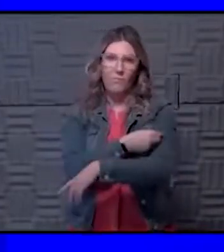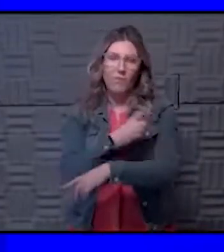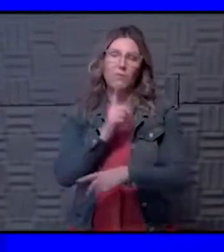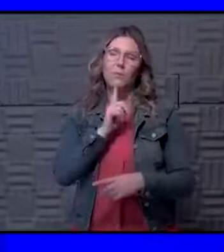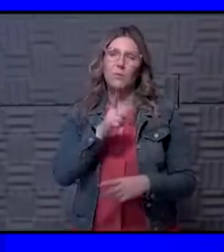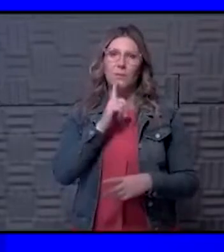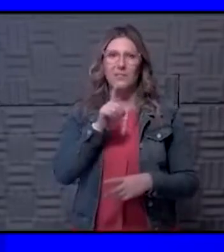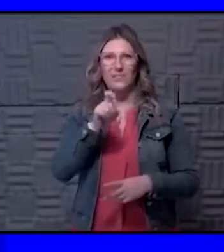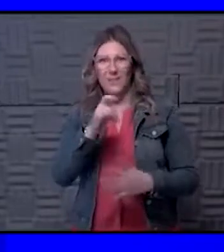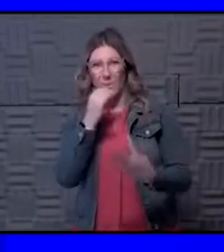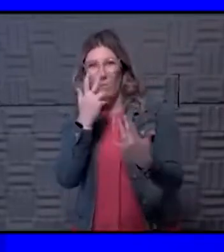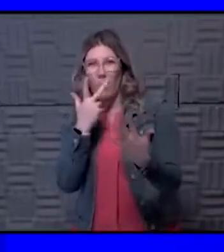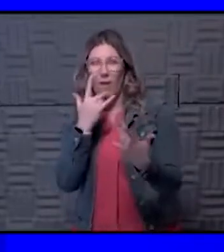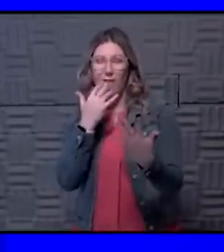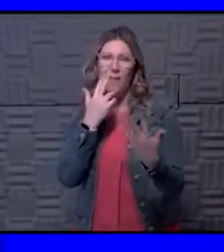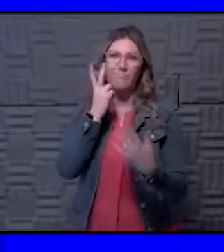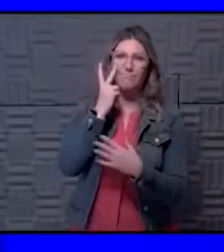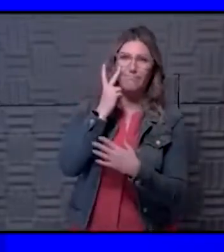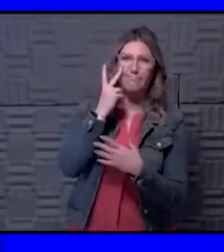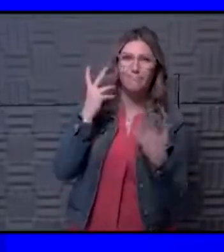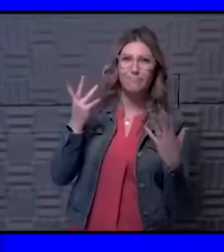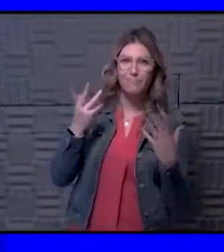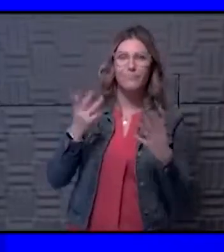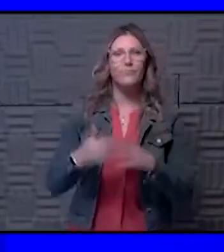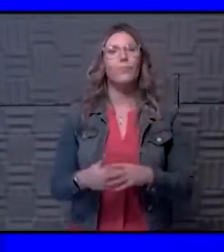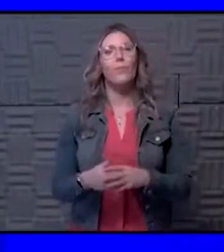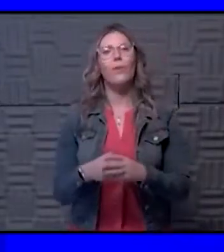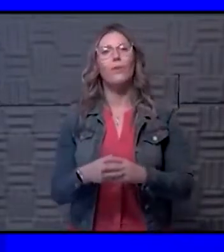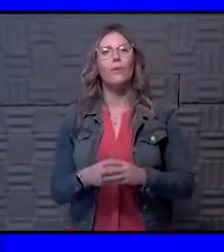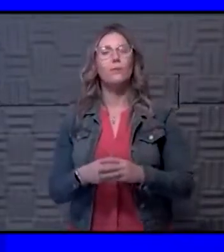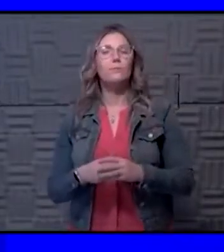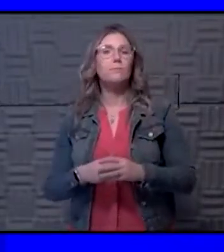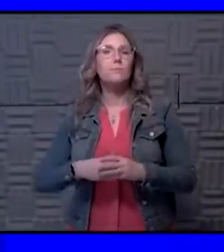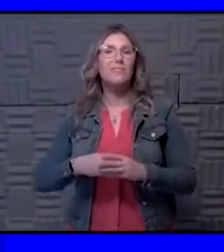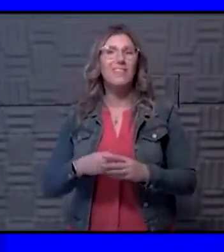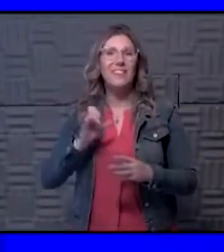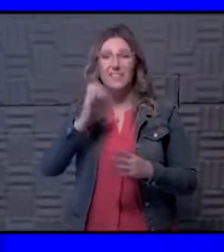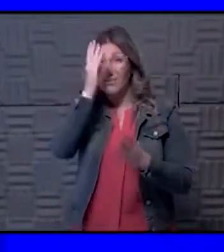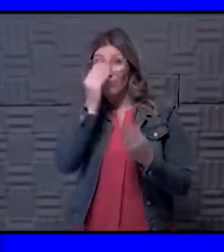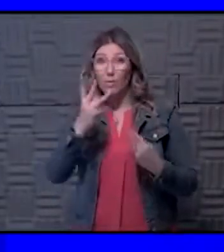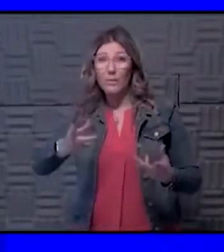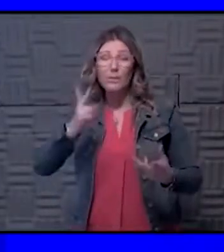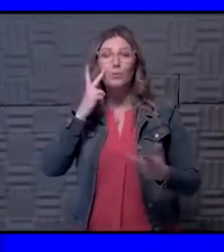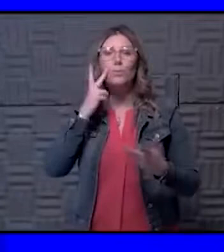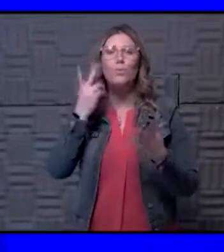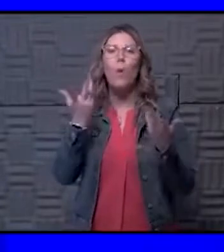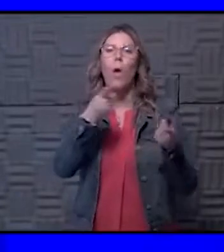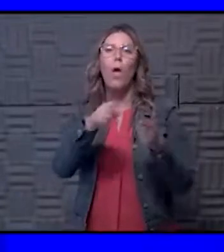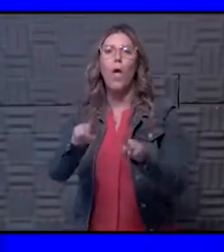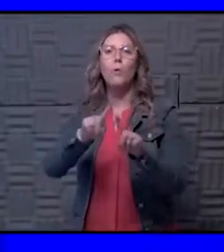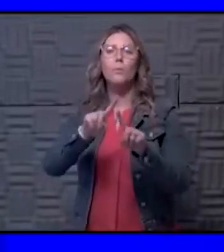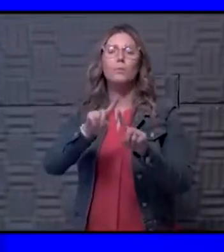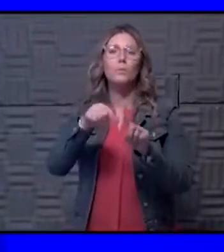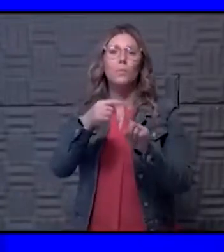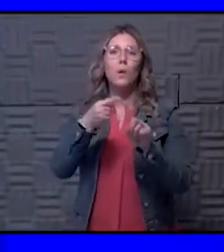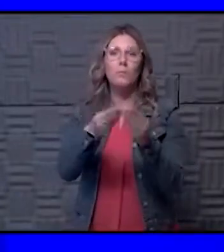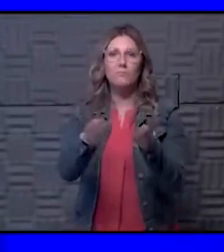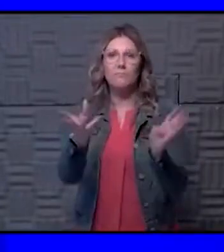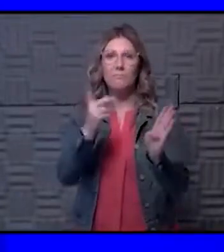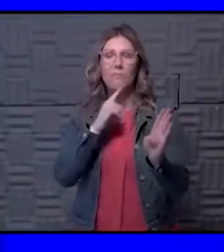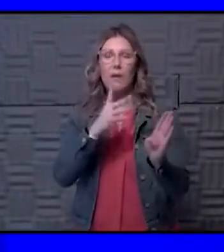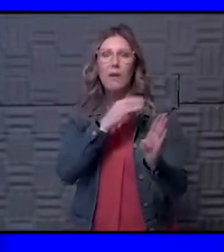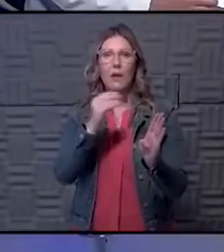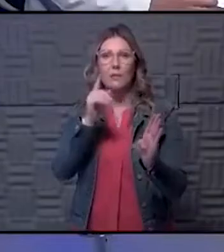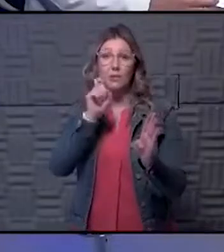just need to kind of wait and see what the information is that comes out. I think all these questions are something that should be investigated